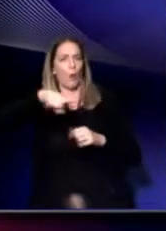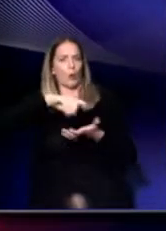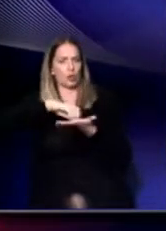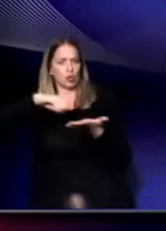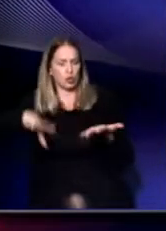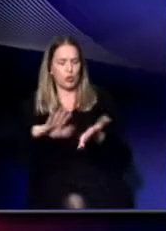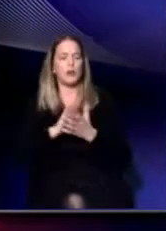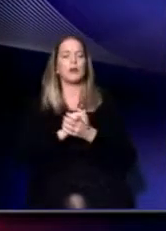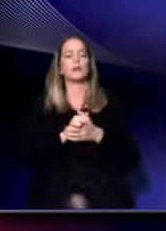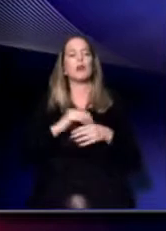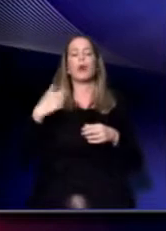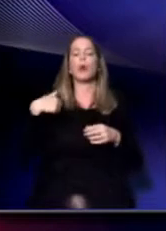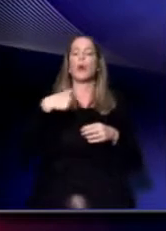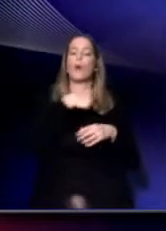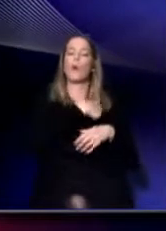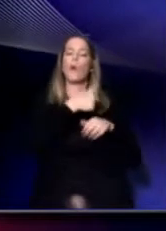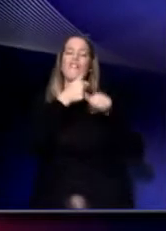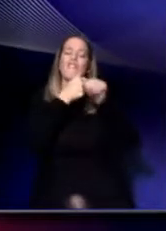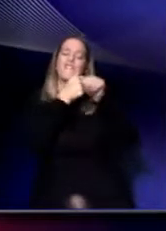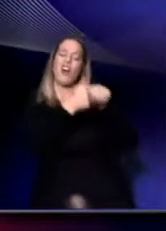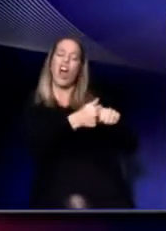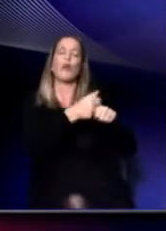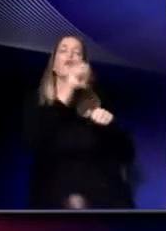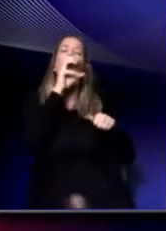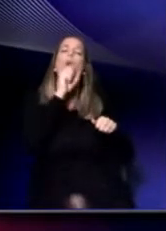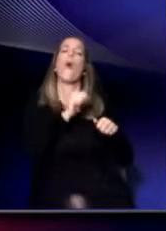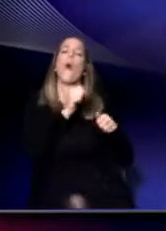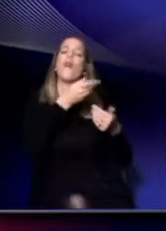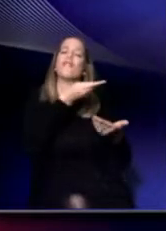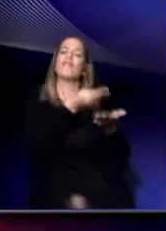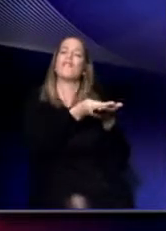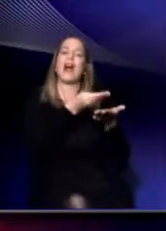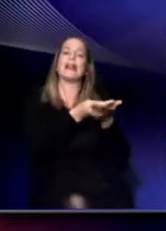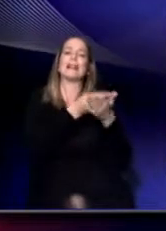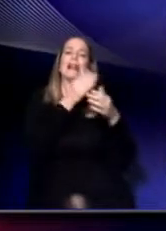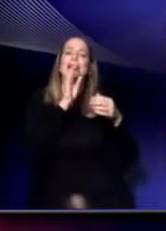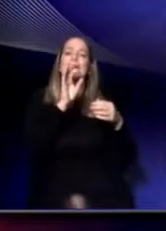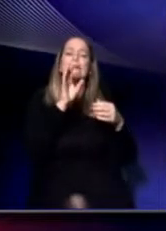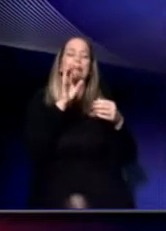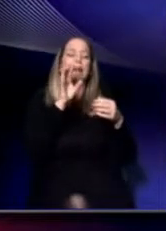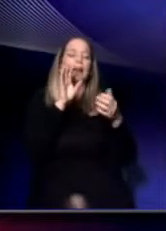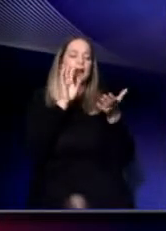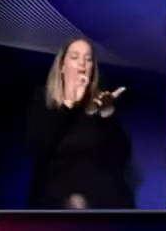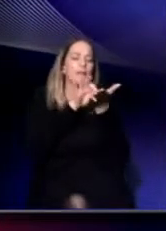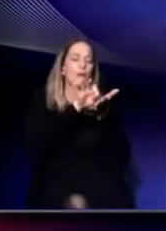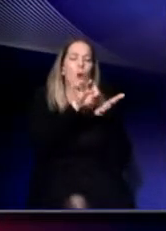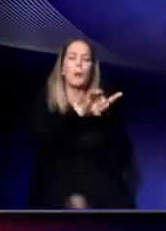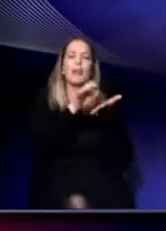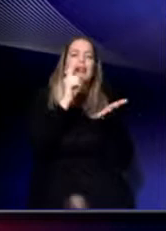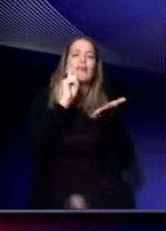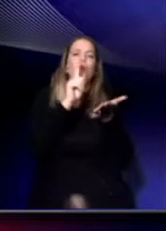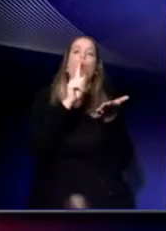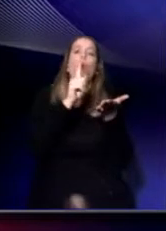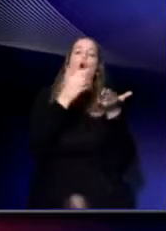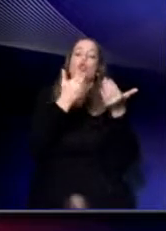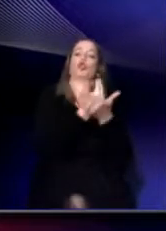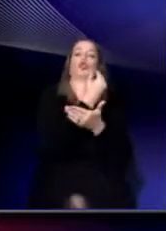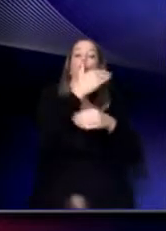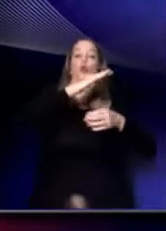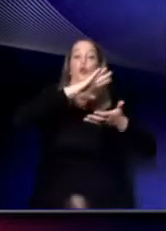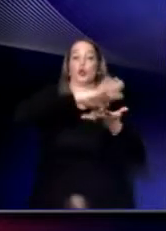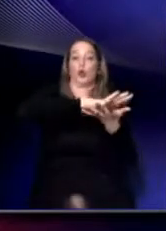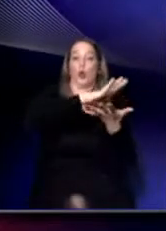old funding formula for funding new schools.